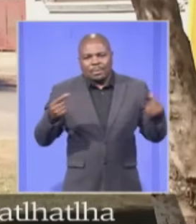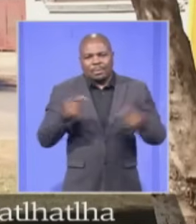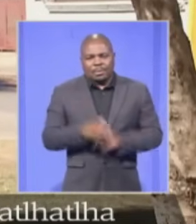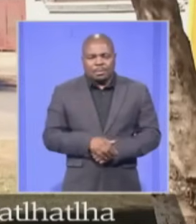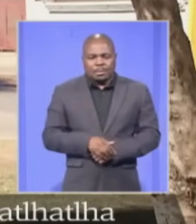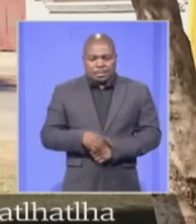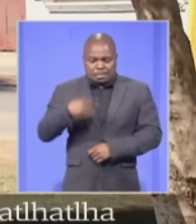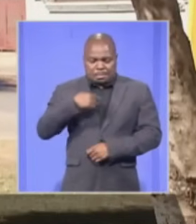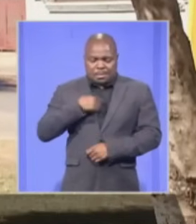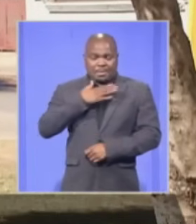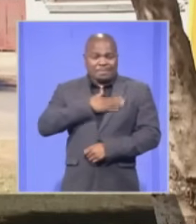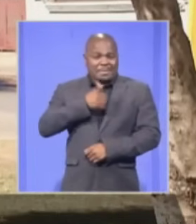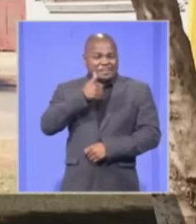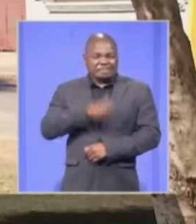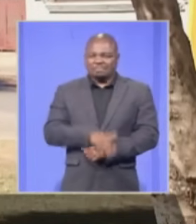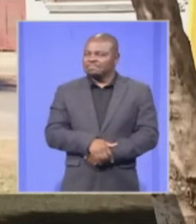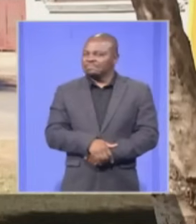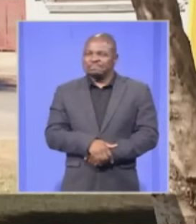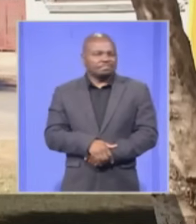Because